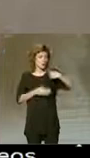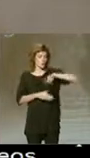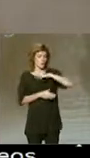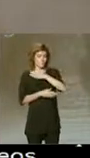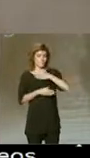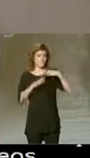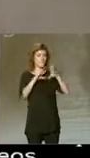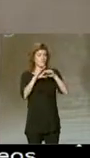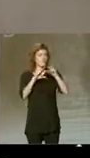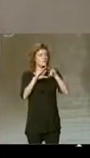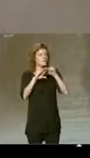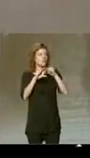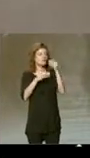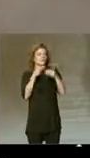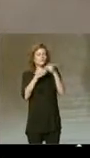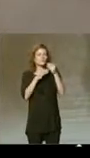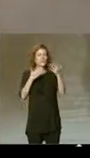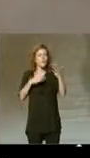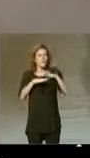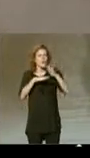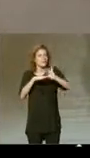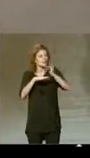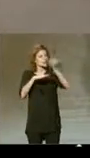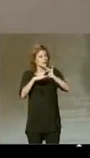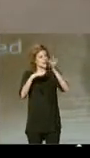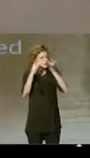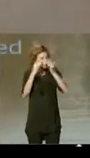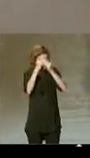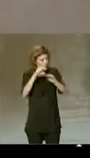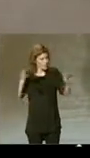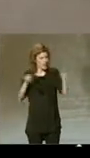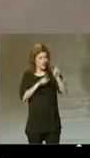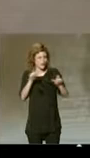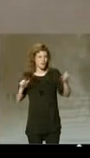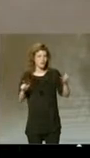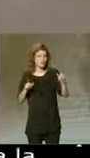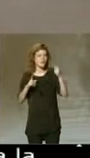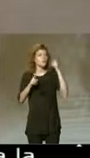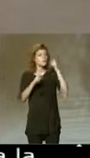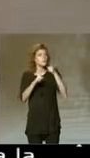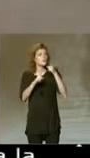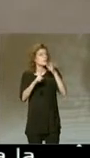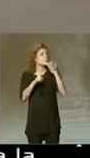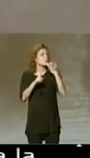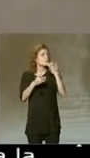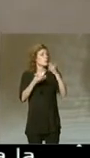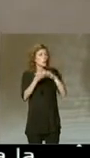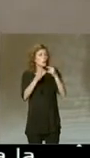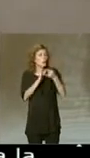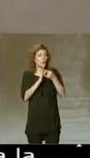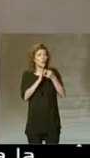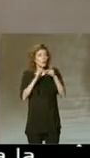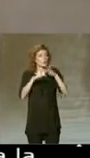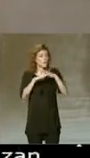visibility, and we wanted to use those videos to train people as to how UNED students use technologies